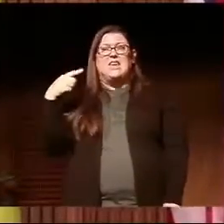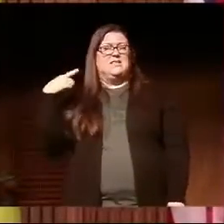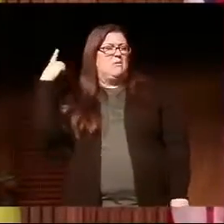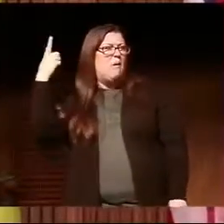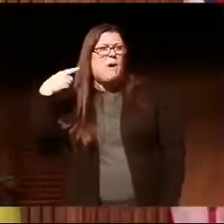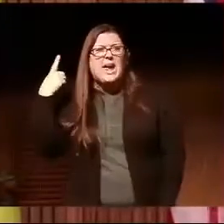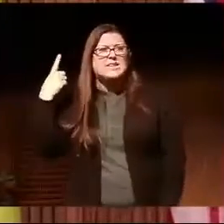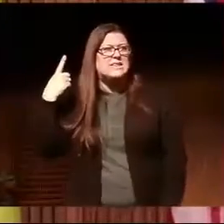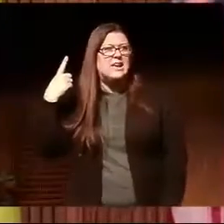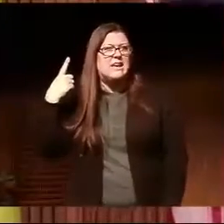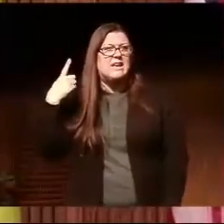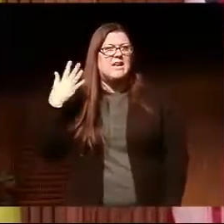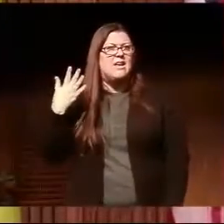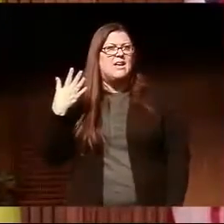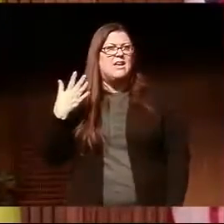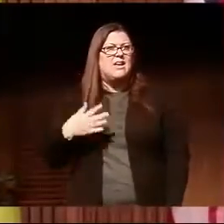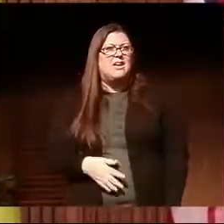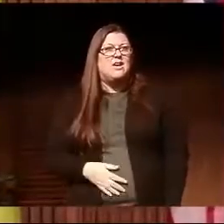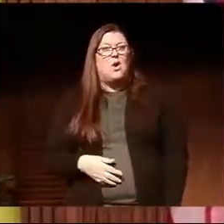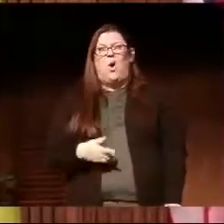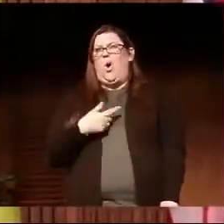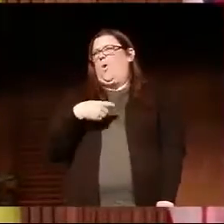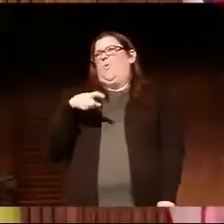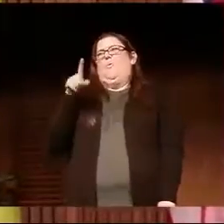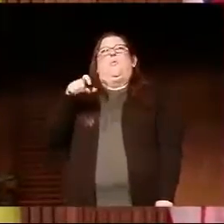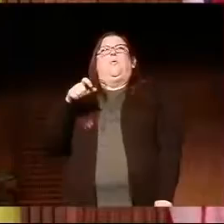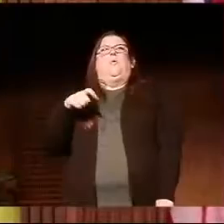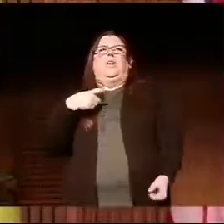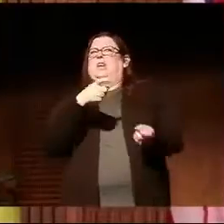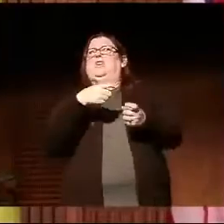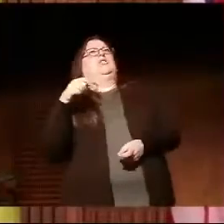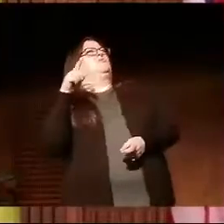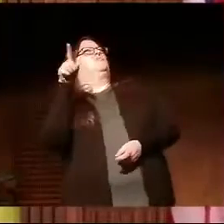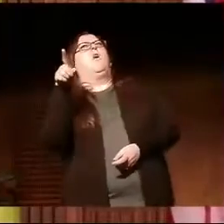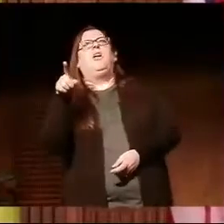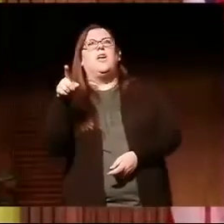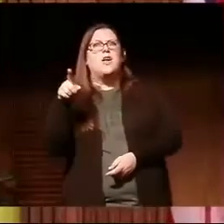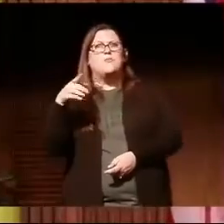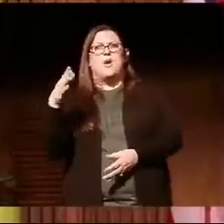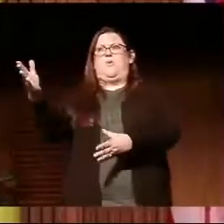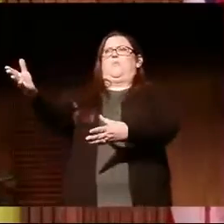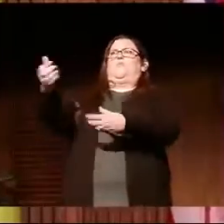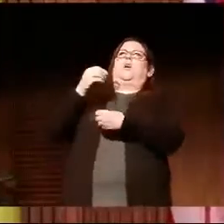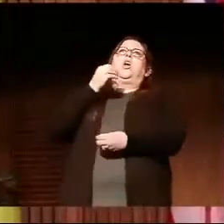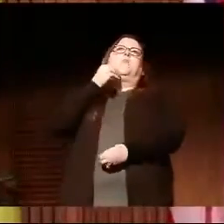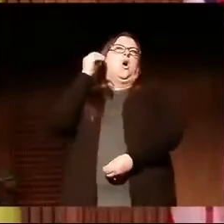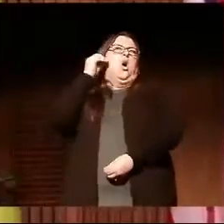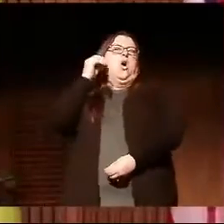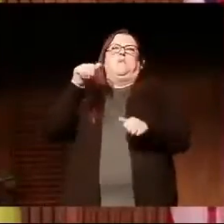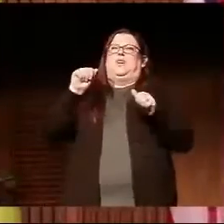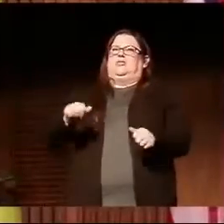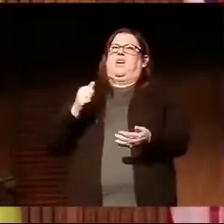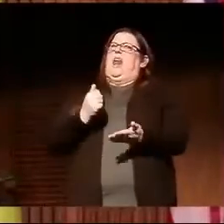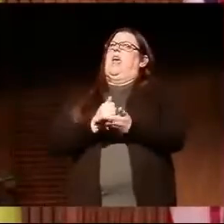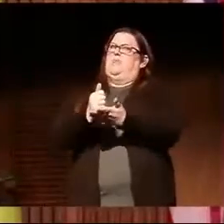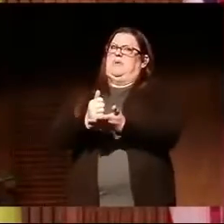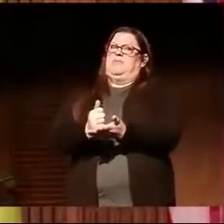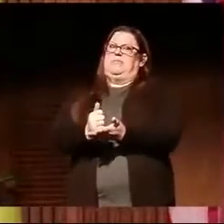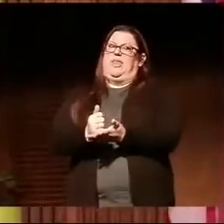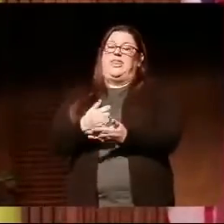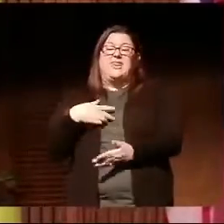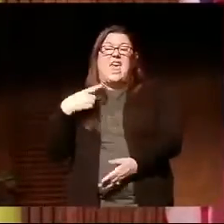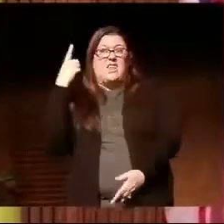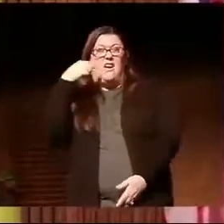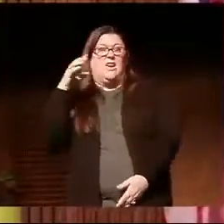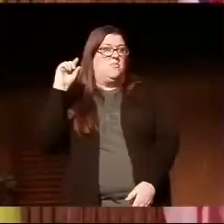Harvey the Rabbit, right? We gotta go take charge of this guy, bring him home and, you know, try and rehabilitate him a little bit. They thought he was out of his